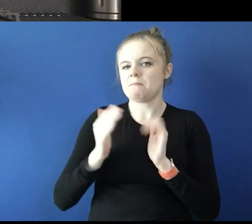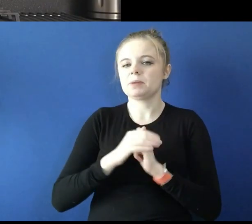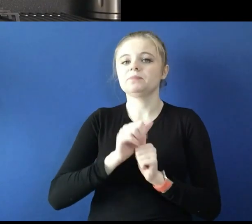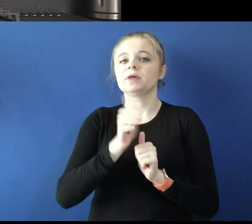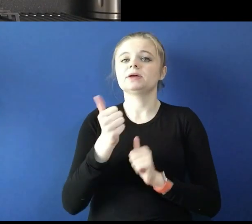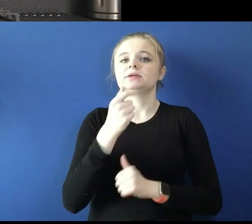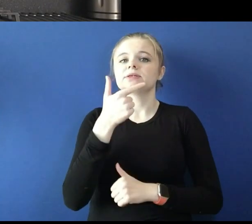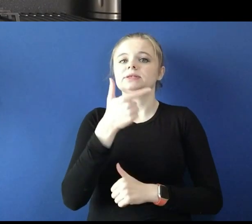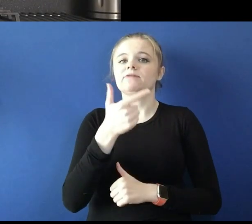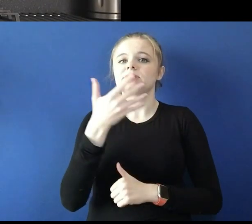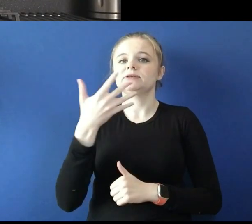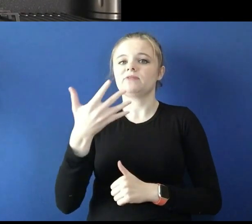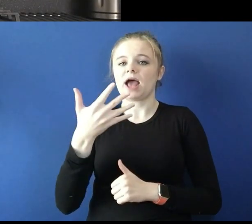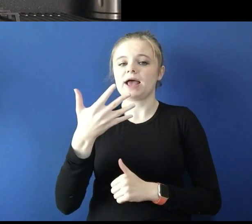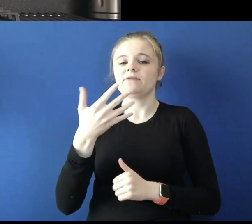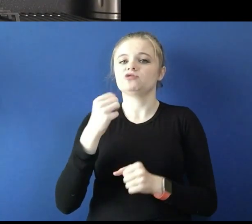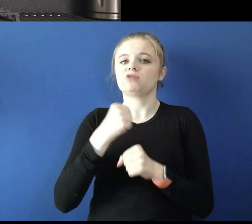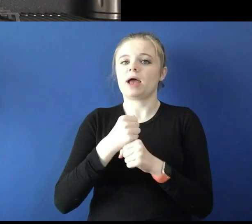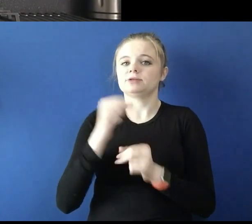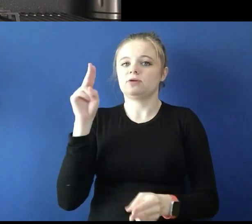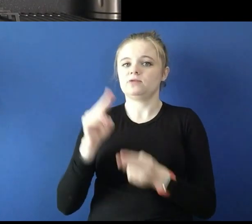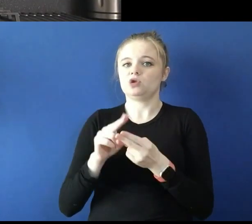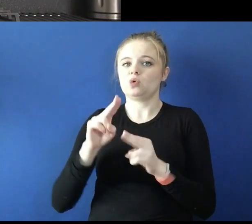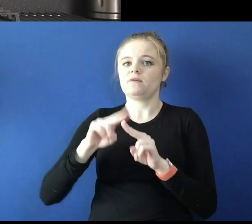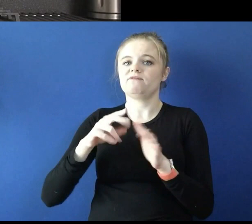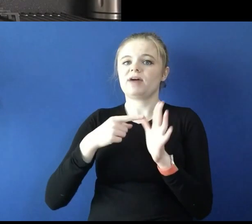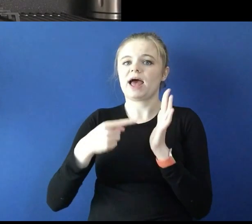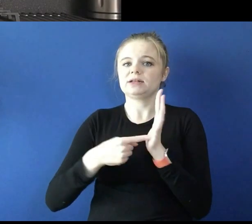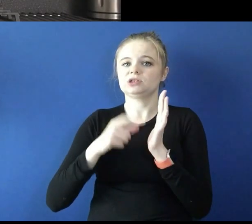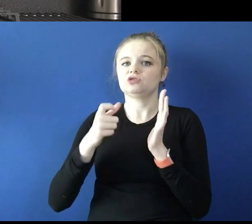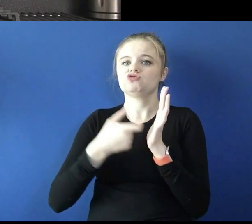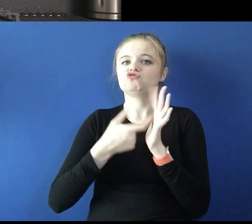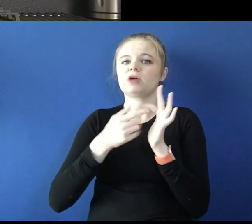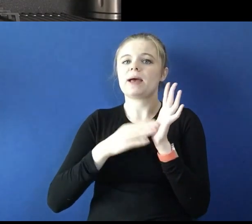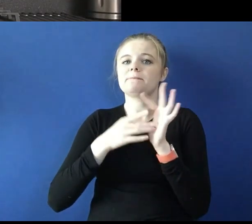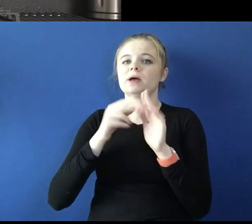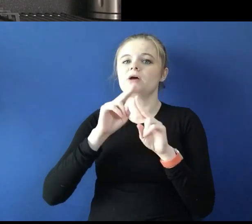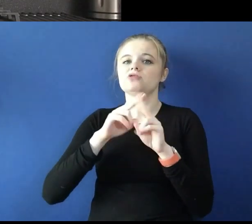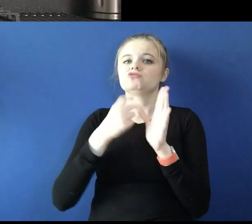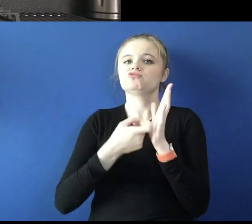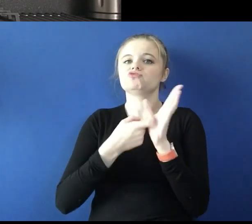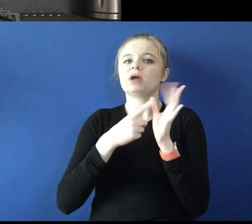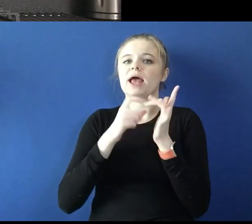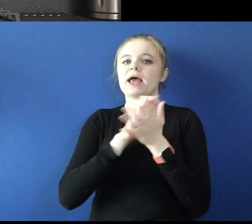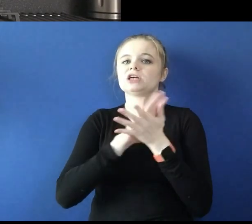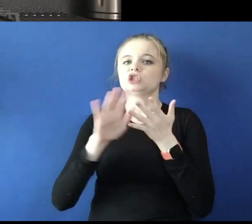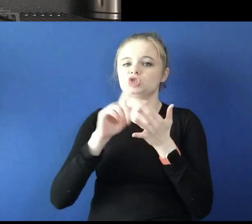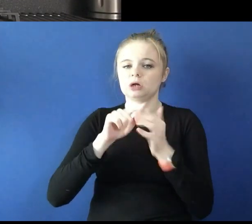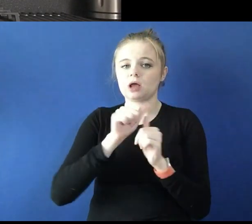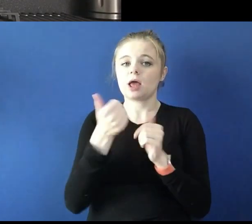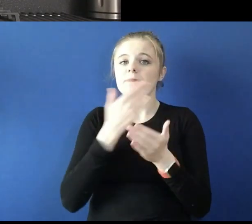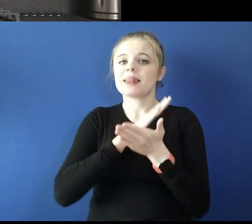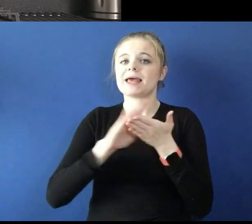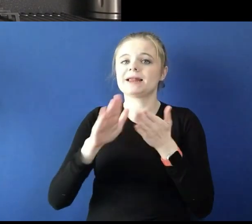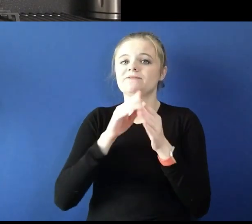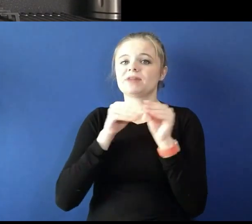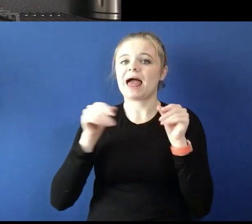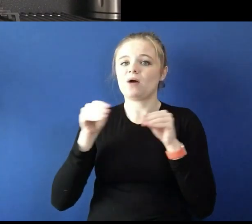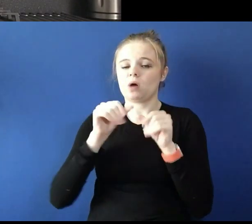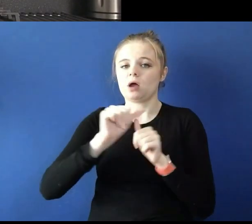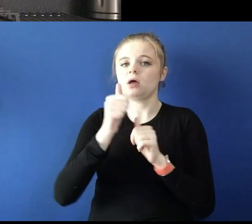grams of low fat creme fraiche. We need some plain flour, some Dijon mustard for the sauce. We also